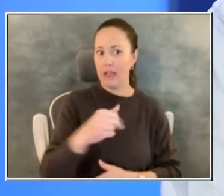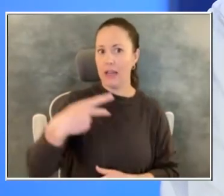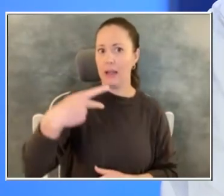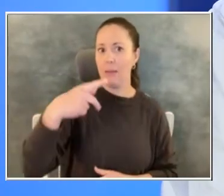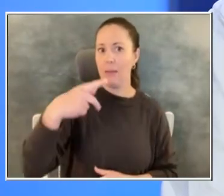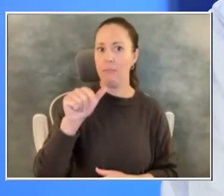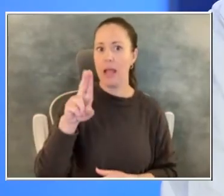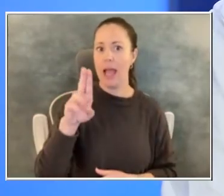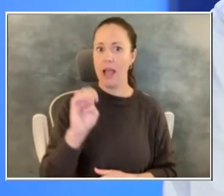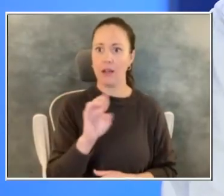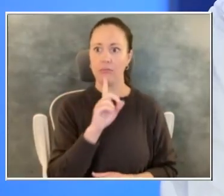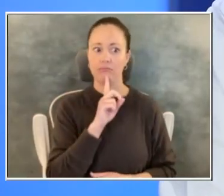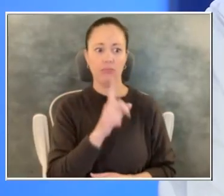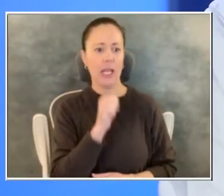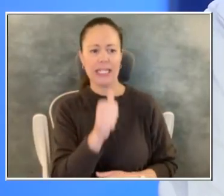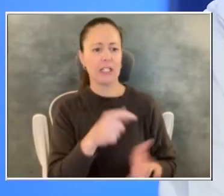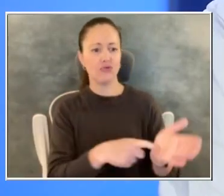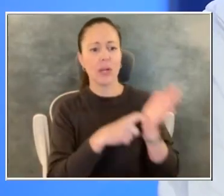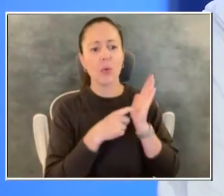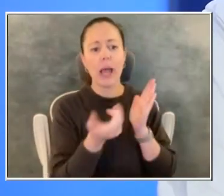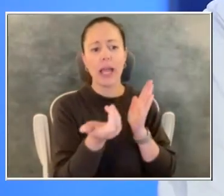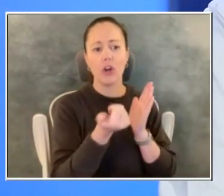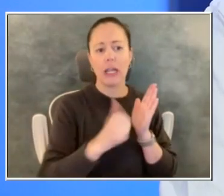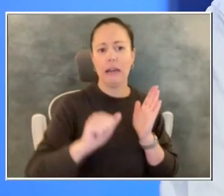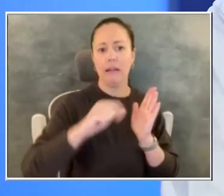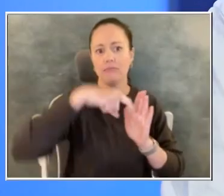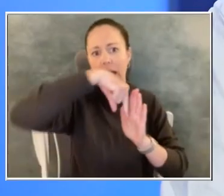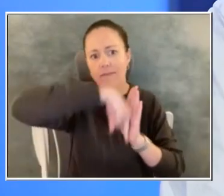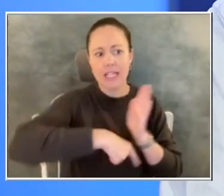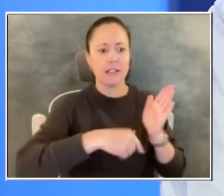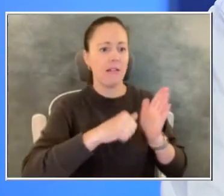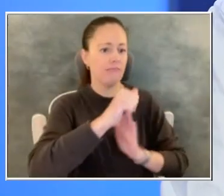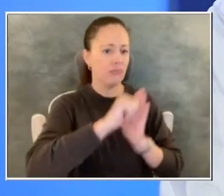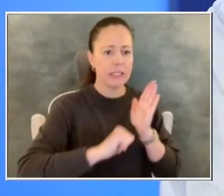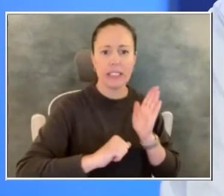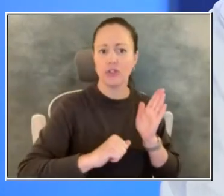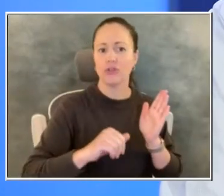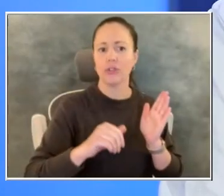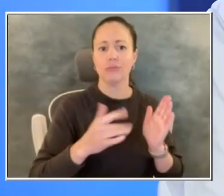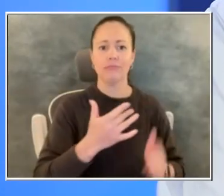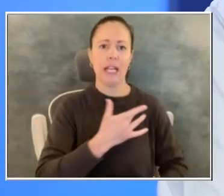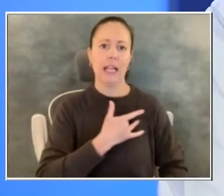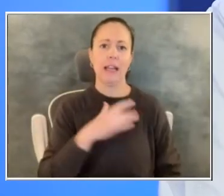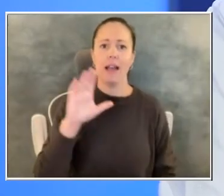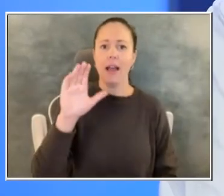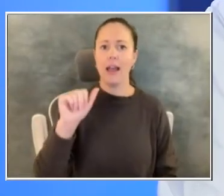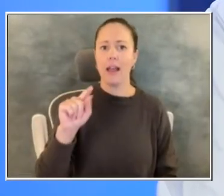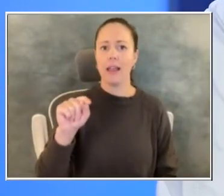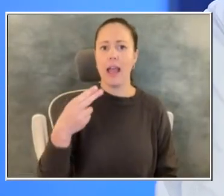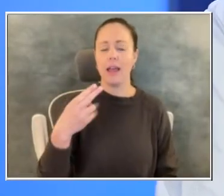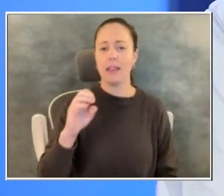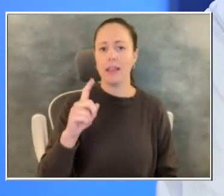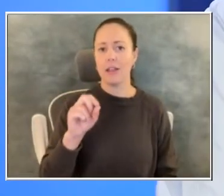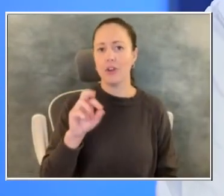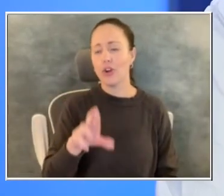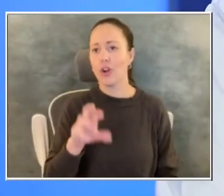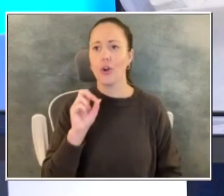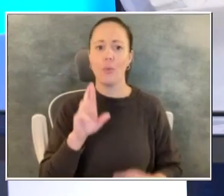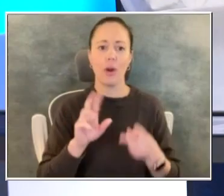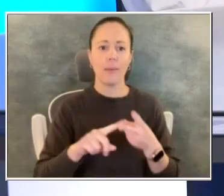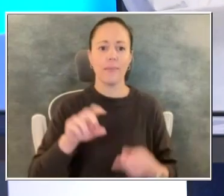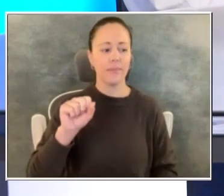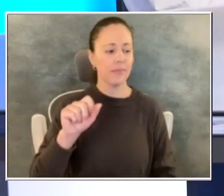to do any invasive procedure about, like a cardiac catheterization or stenting or something. This isn't